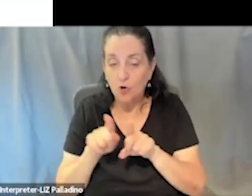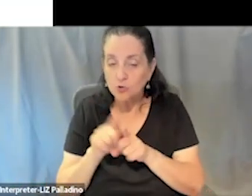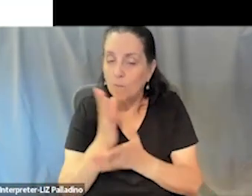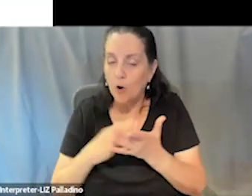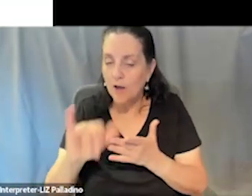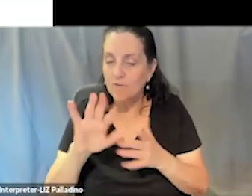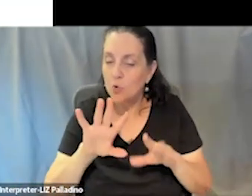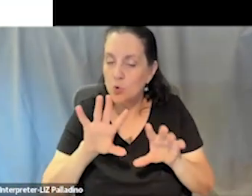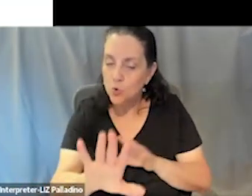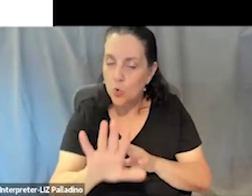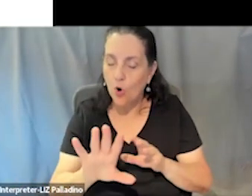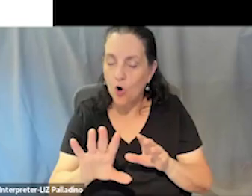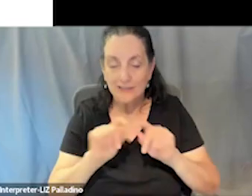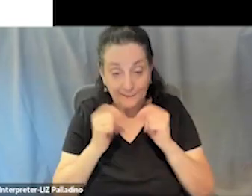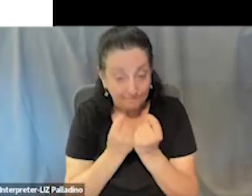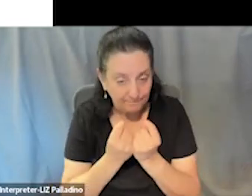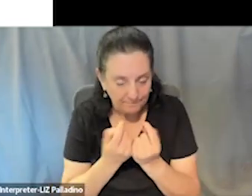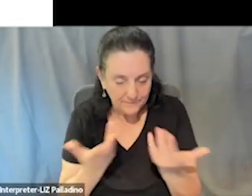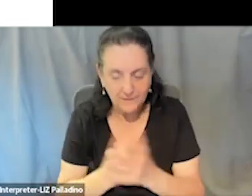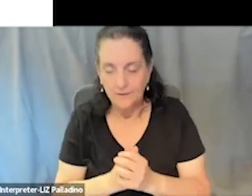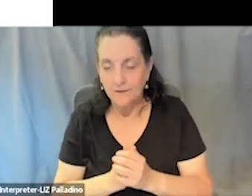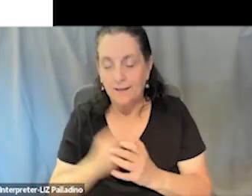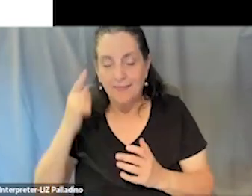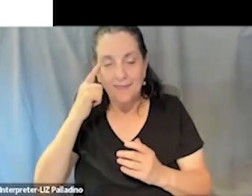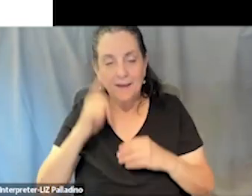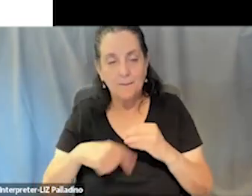think how within